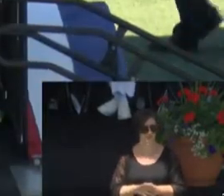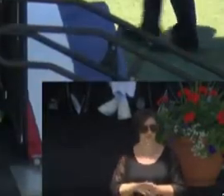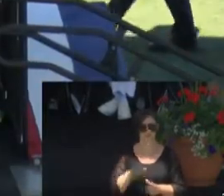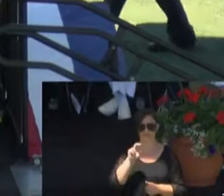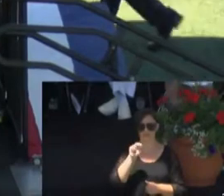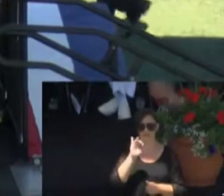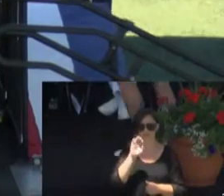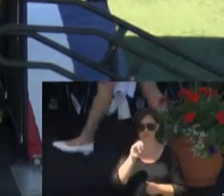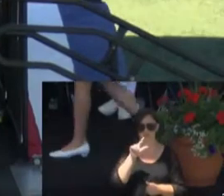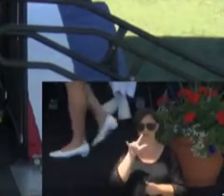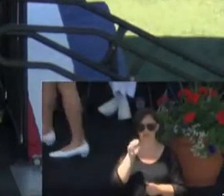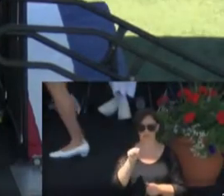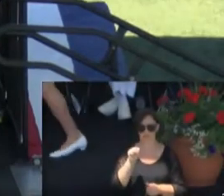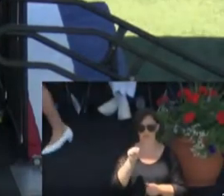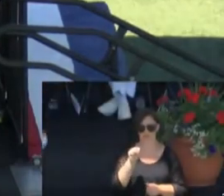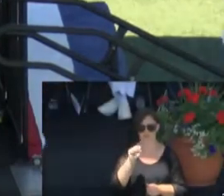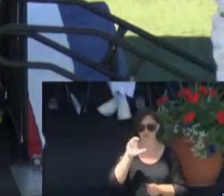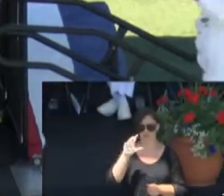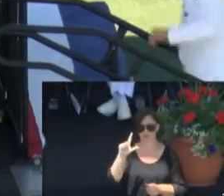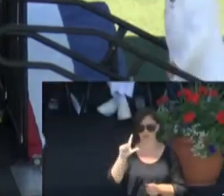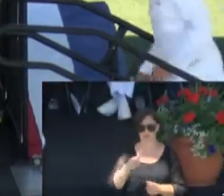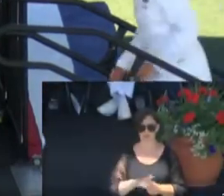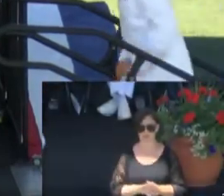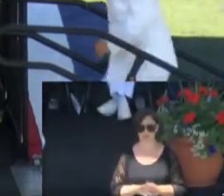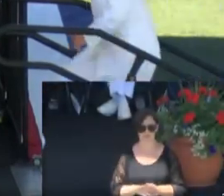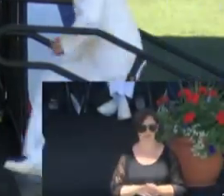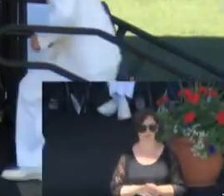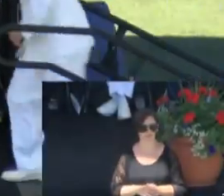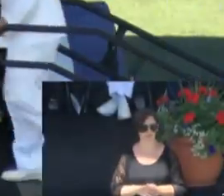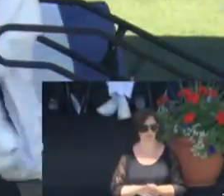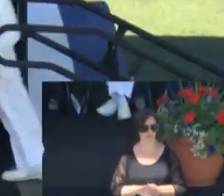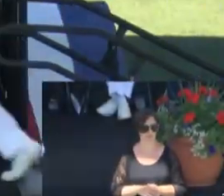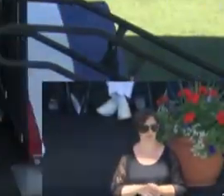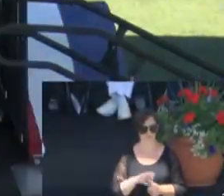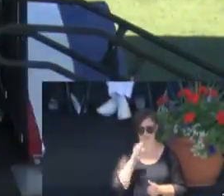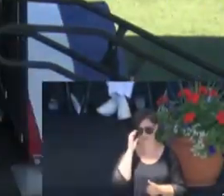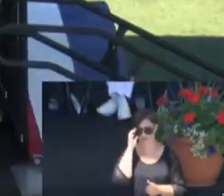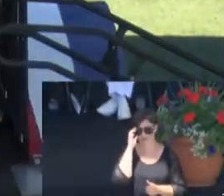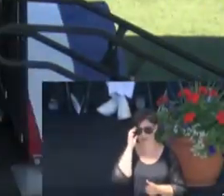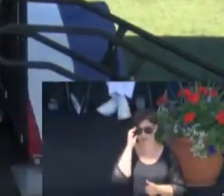Nicholas Joseph Castelli, cum laude.